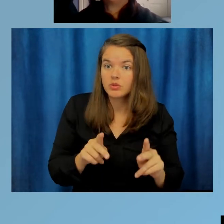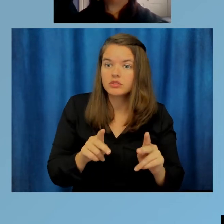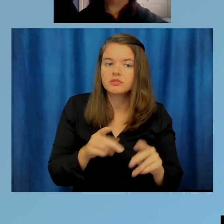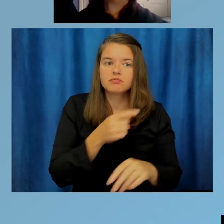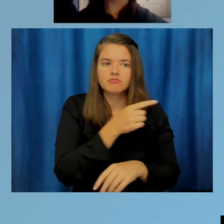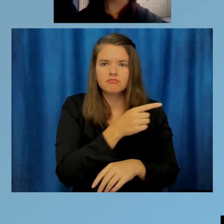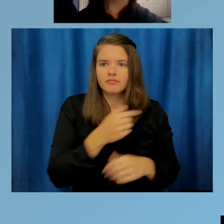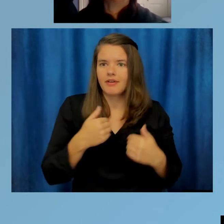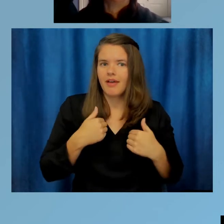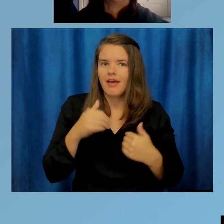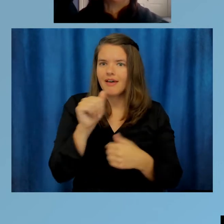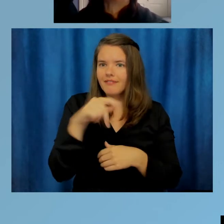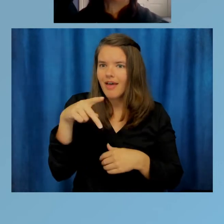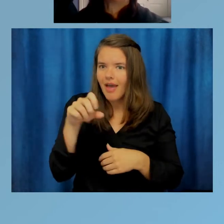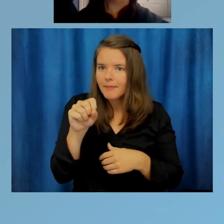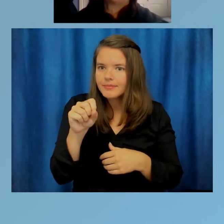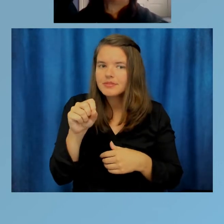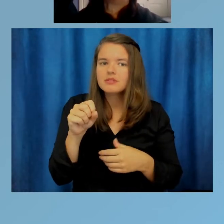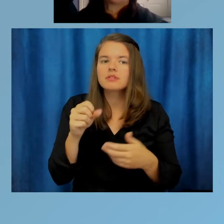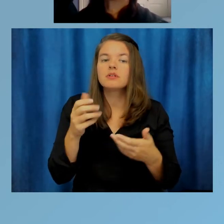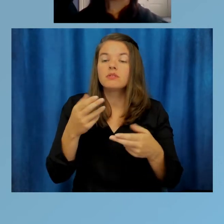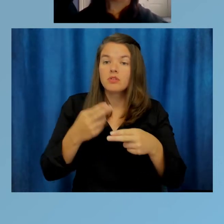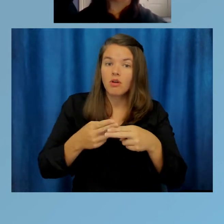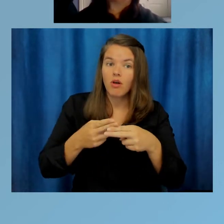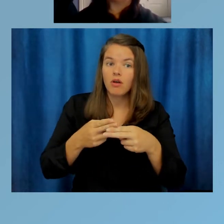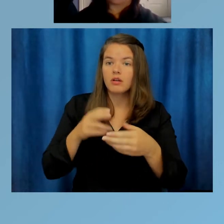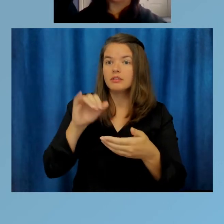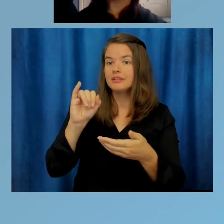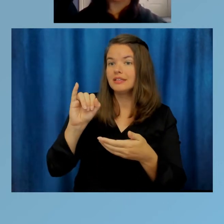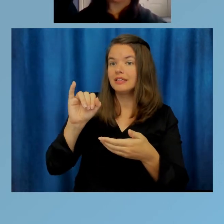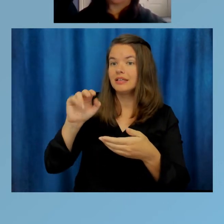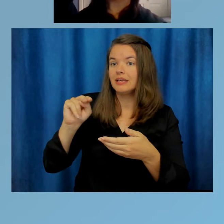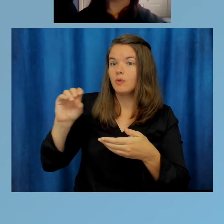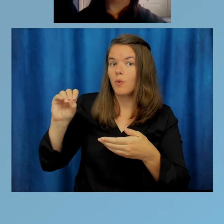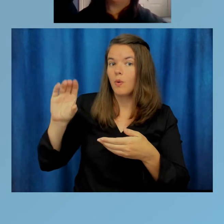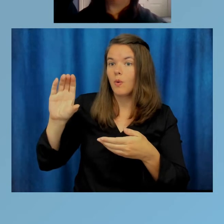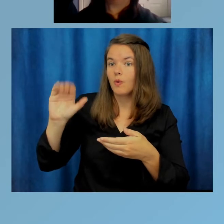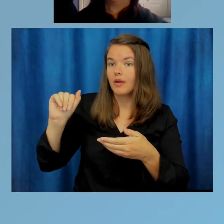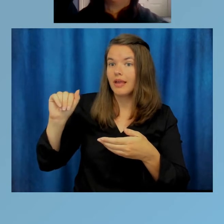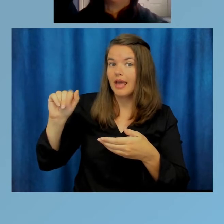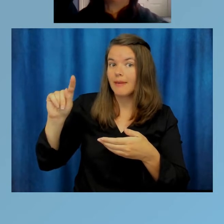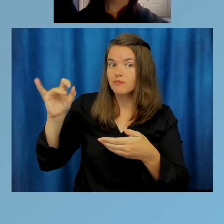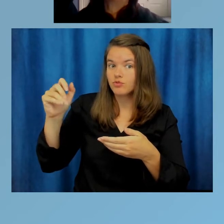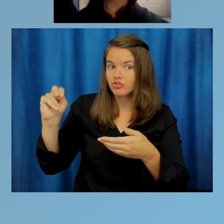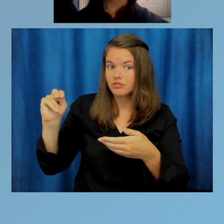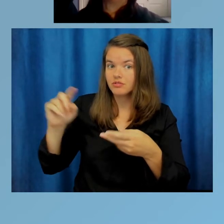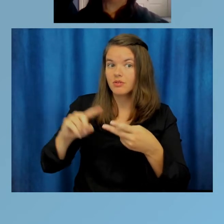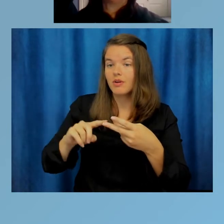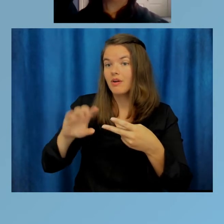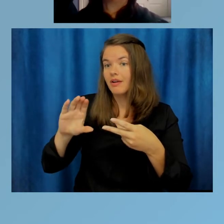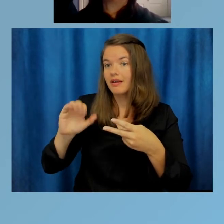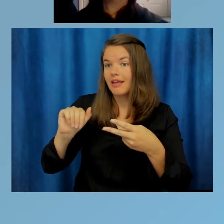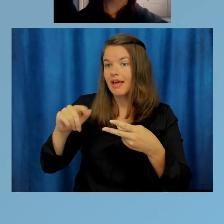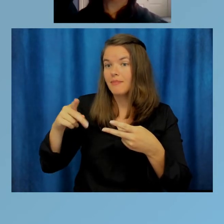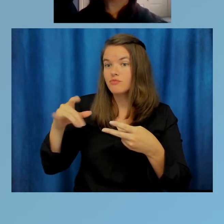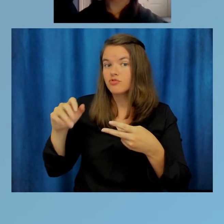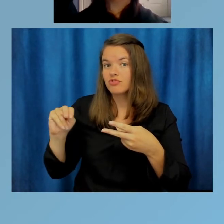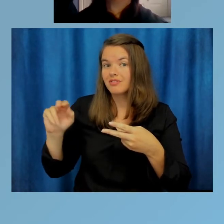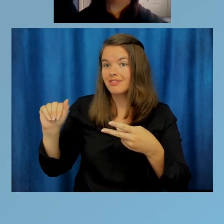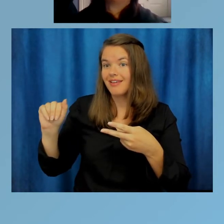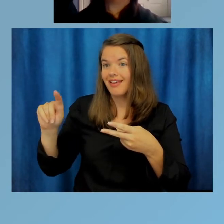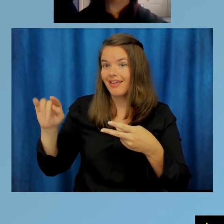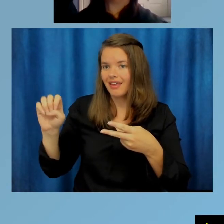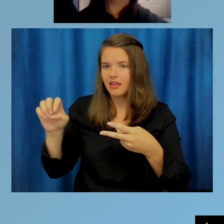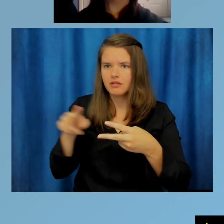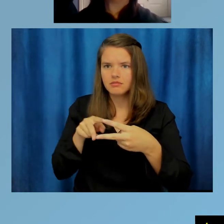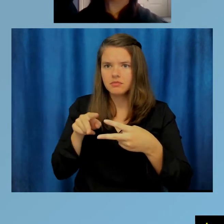a hard of hearing person, they have apps called Caption and Caption Mate. And basically they would download those to